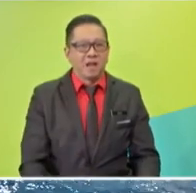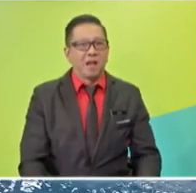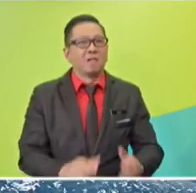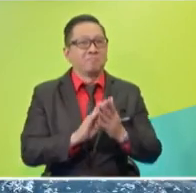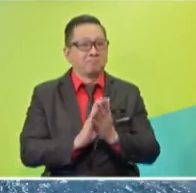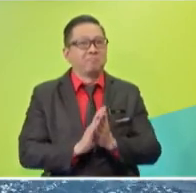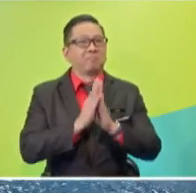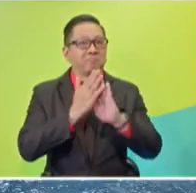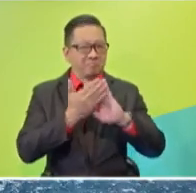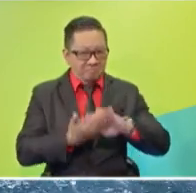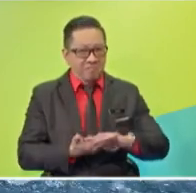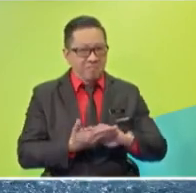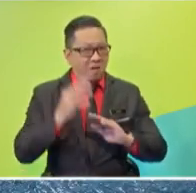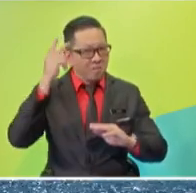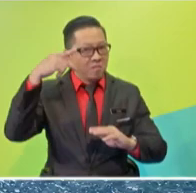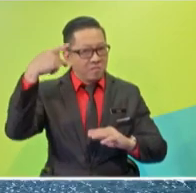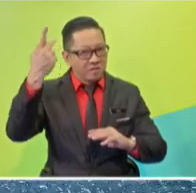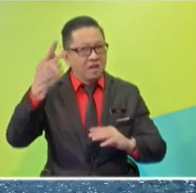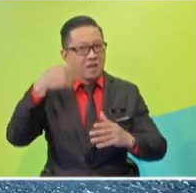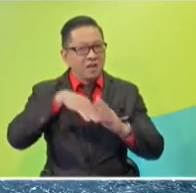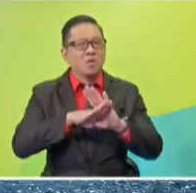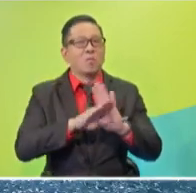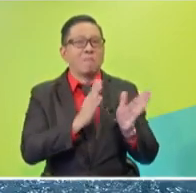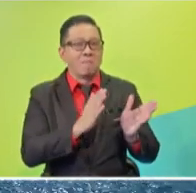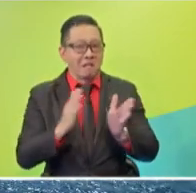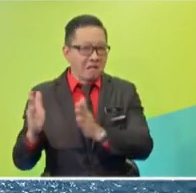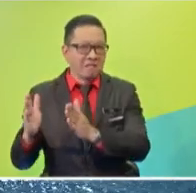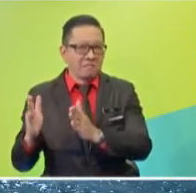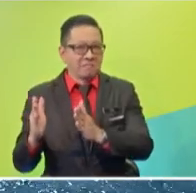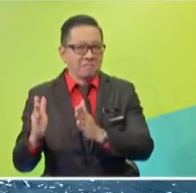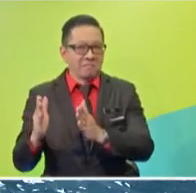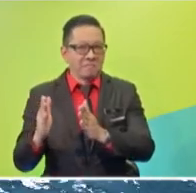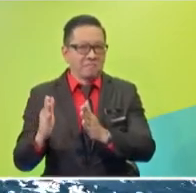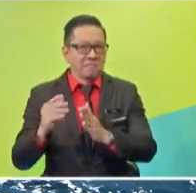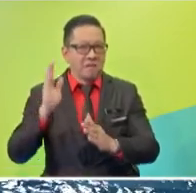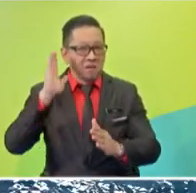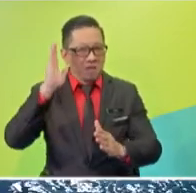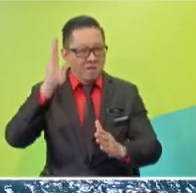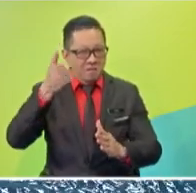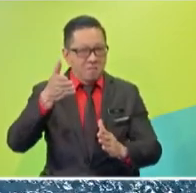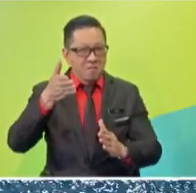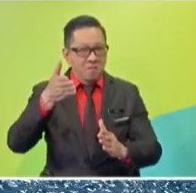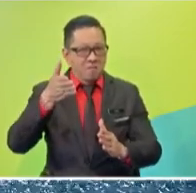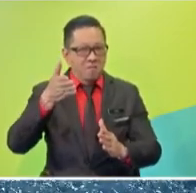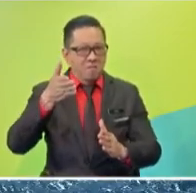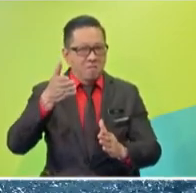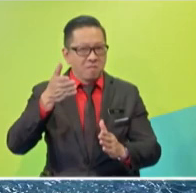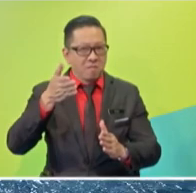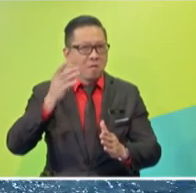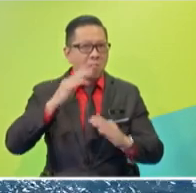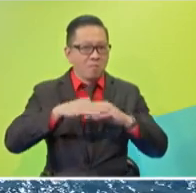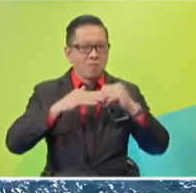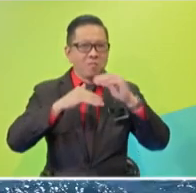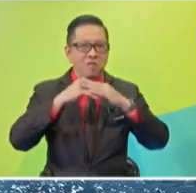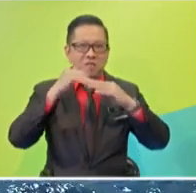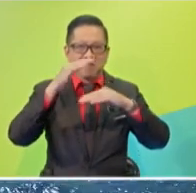concepts into images and plans, which eventually may become homes, office buildings